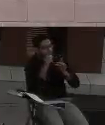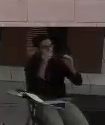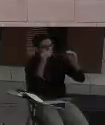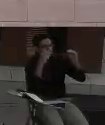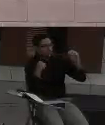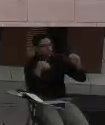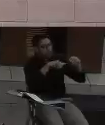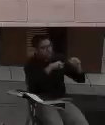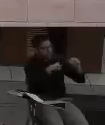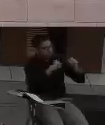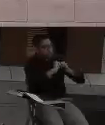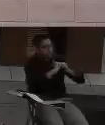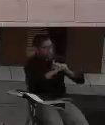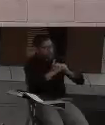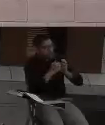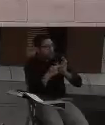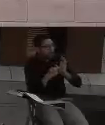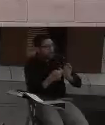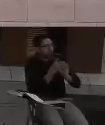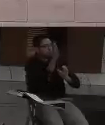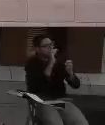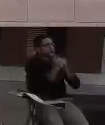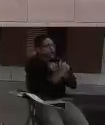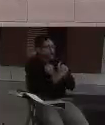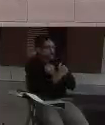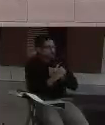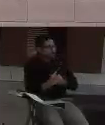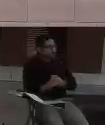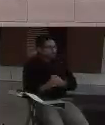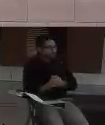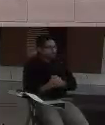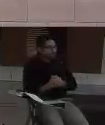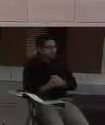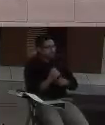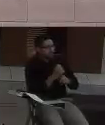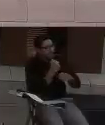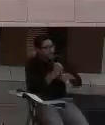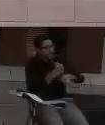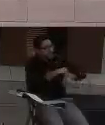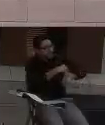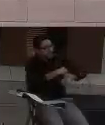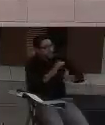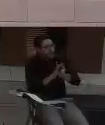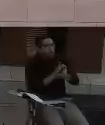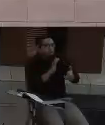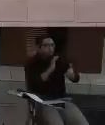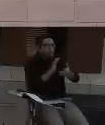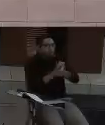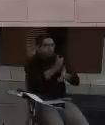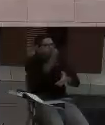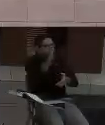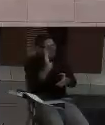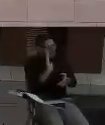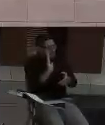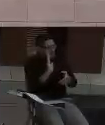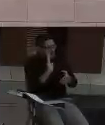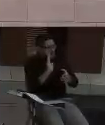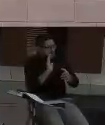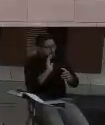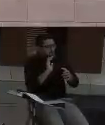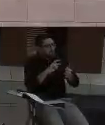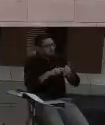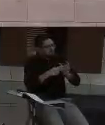vision for the world, making time to pray so that we can be, so that we can live, so that we can be perfect and do